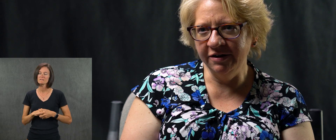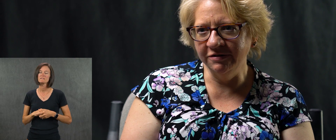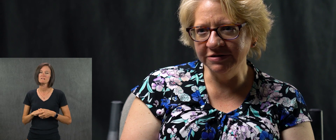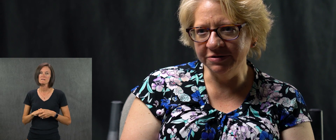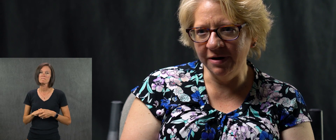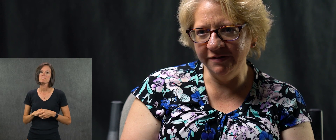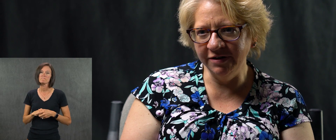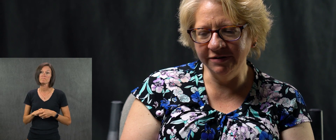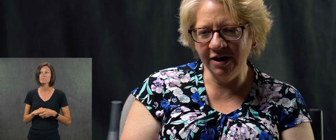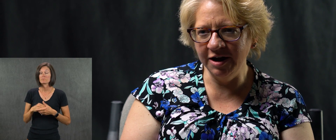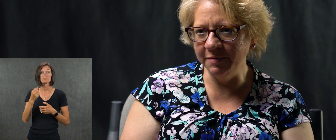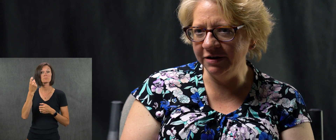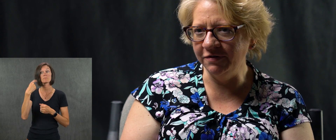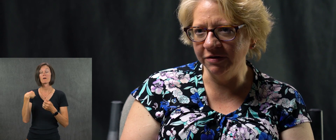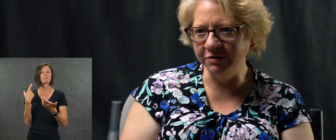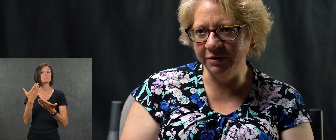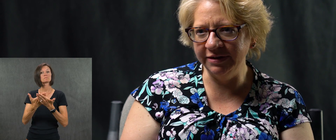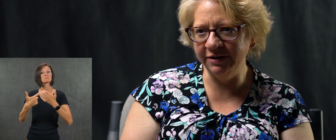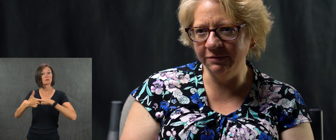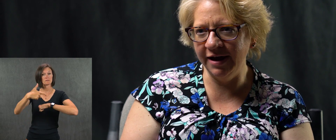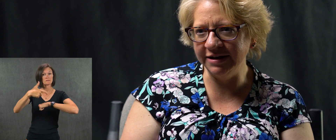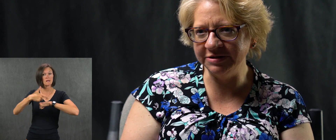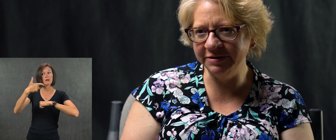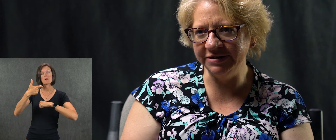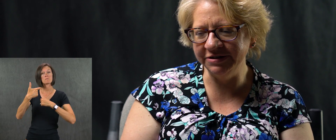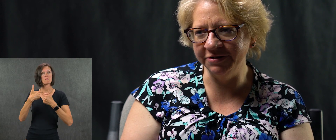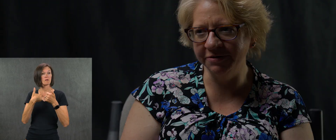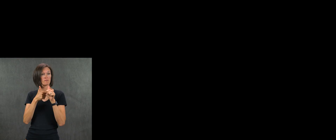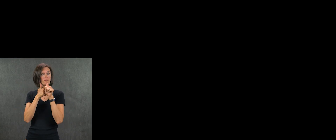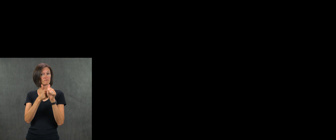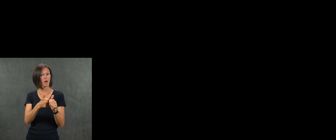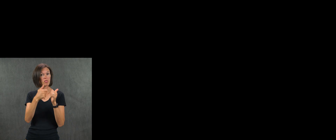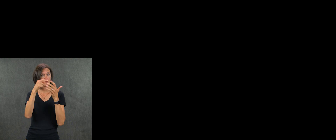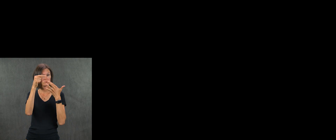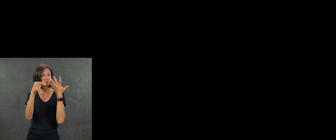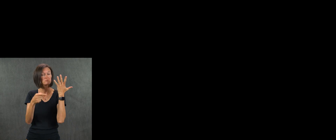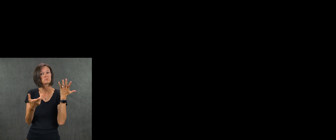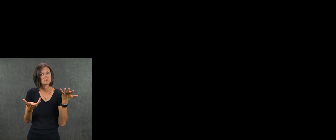I had always arrived on time. I'd followed what they'd asked me to do.